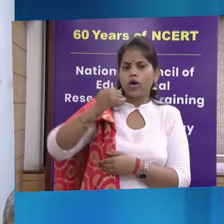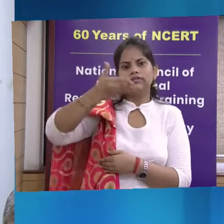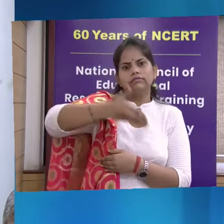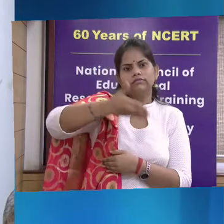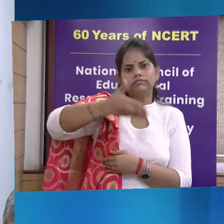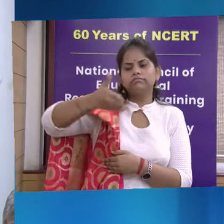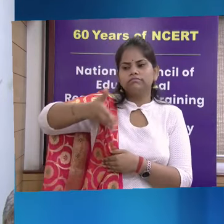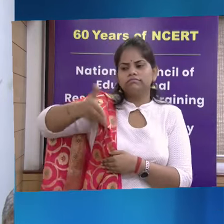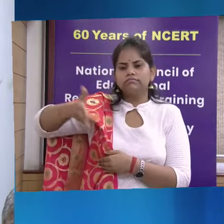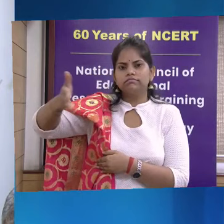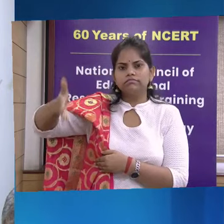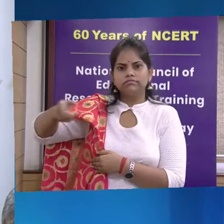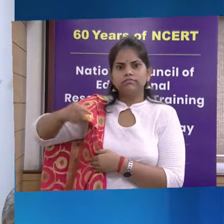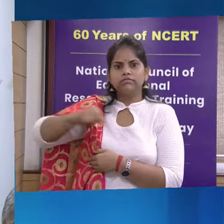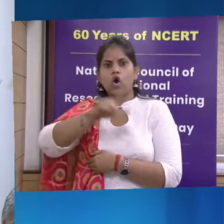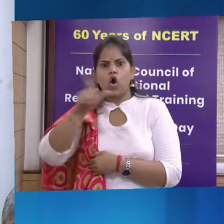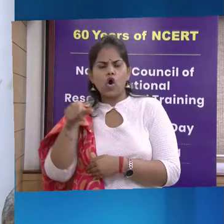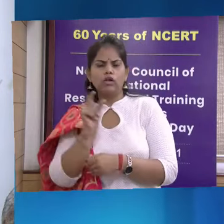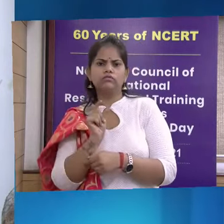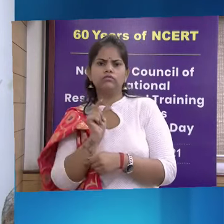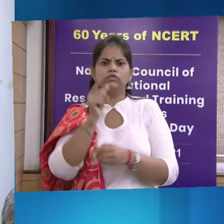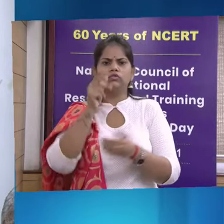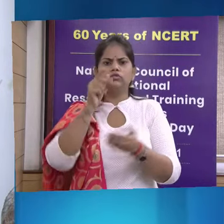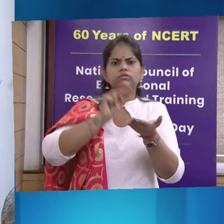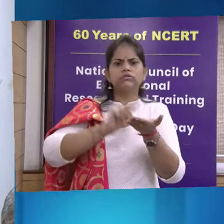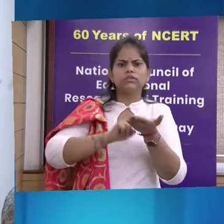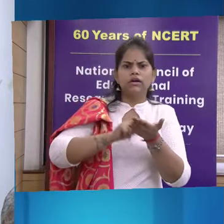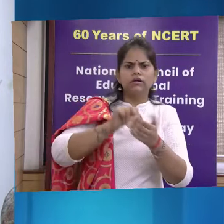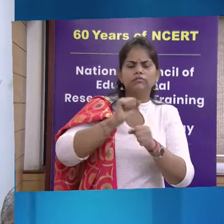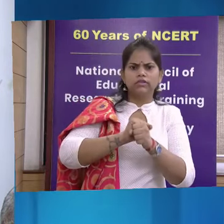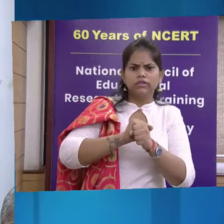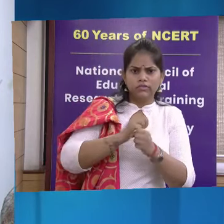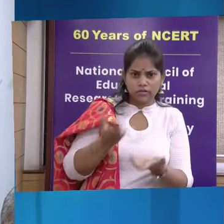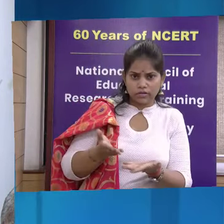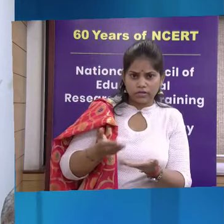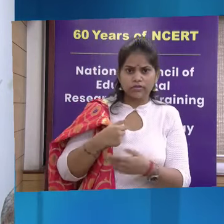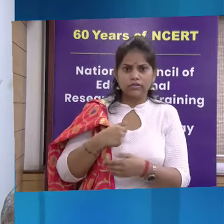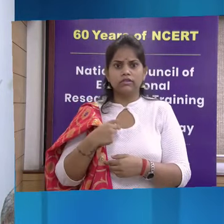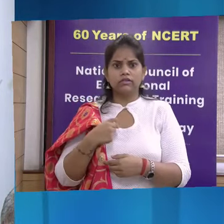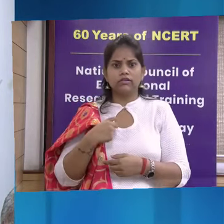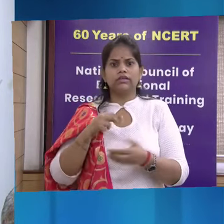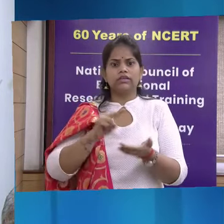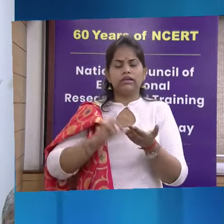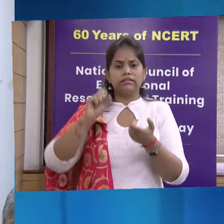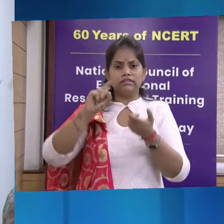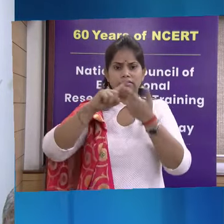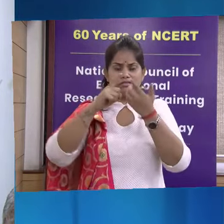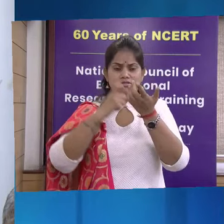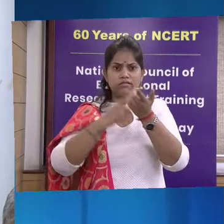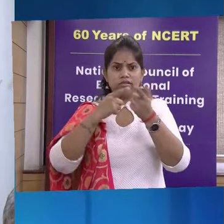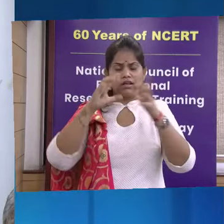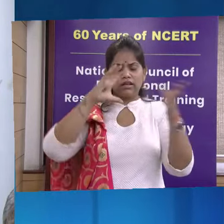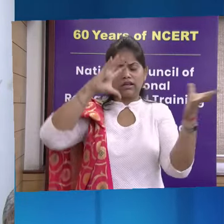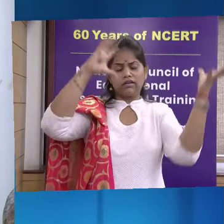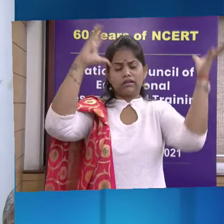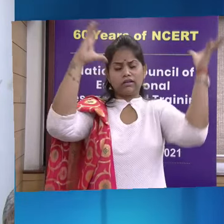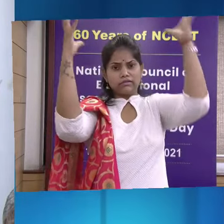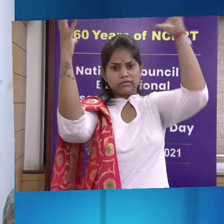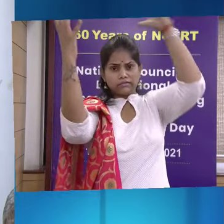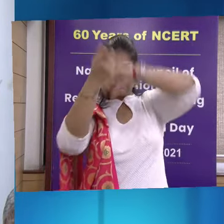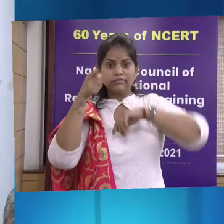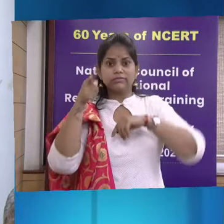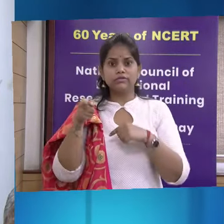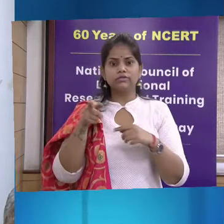of the constituent units of NCERT spread across the country to